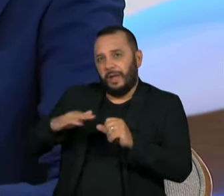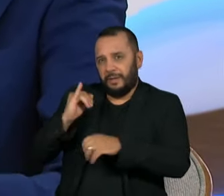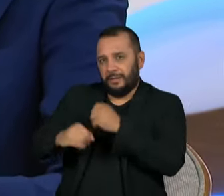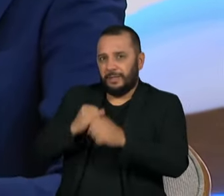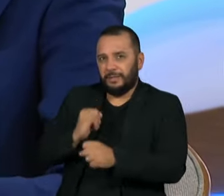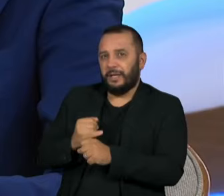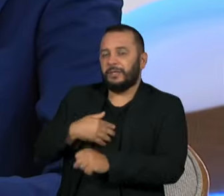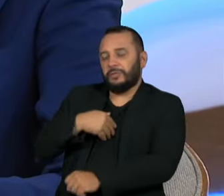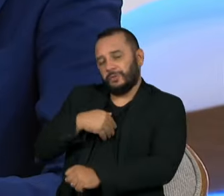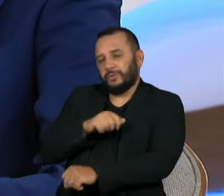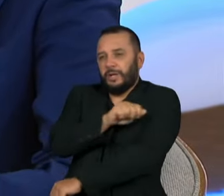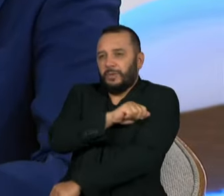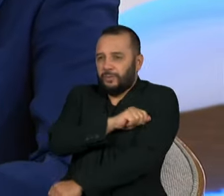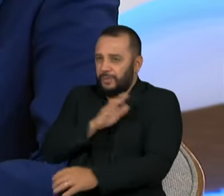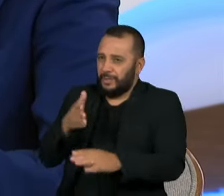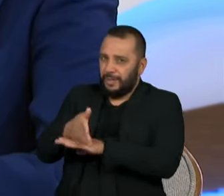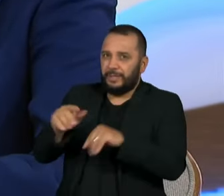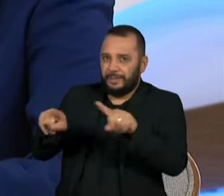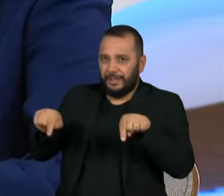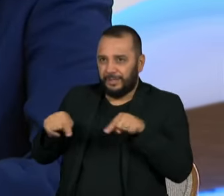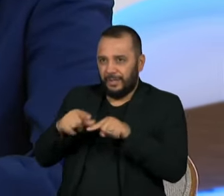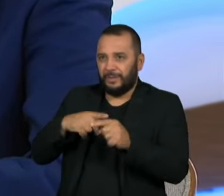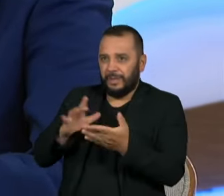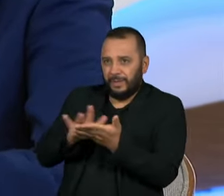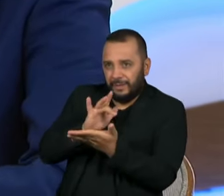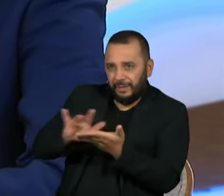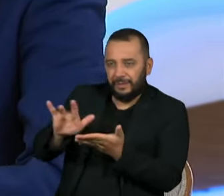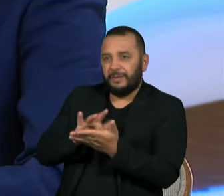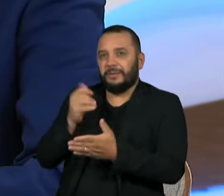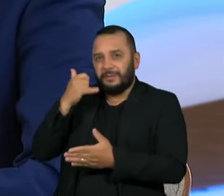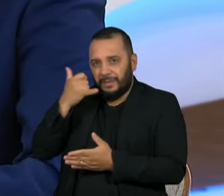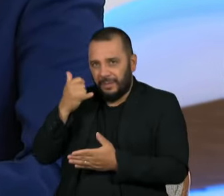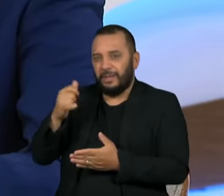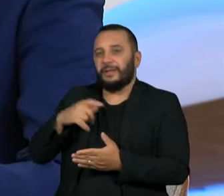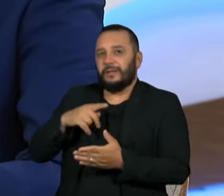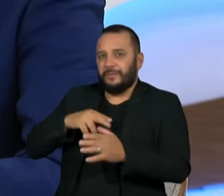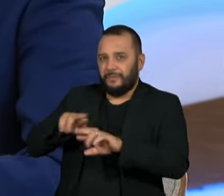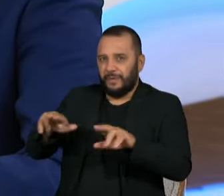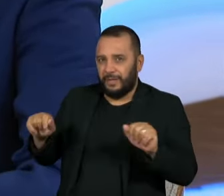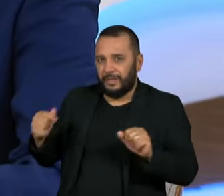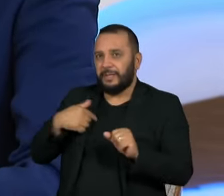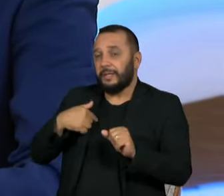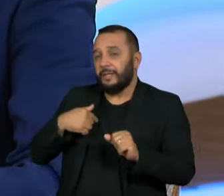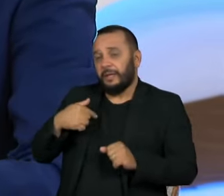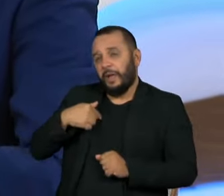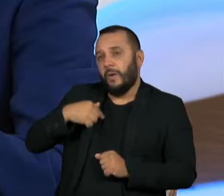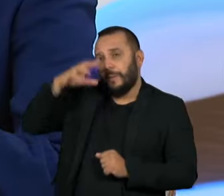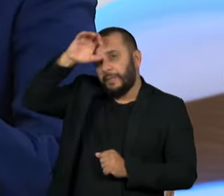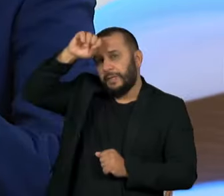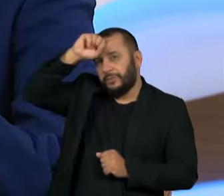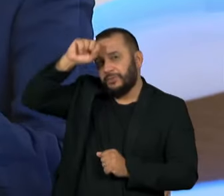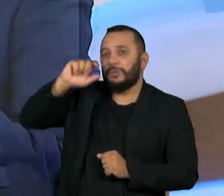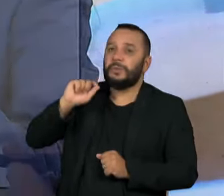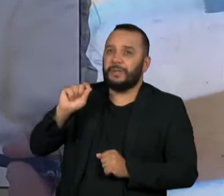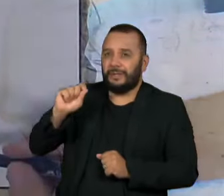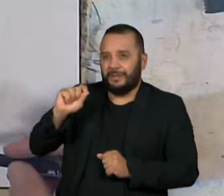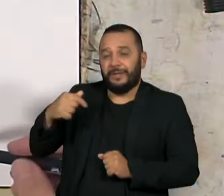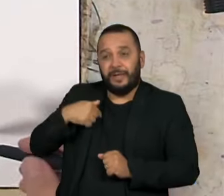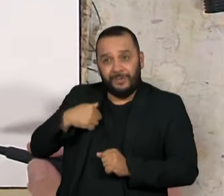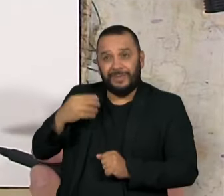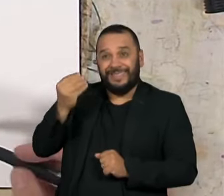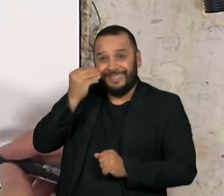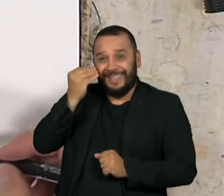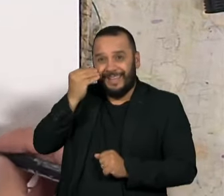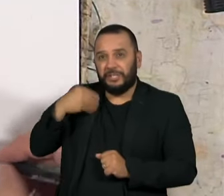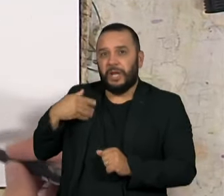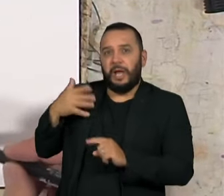In the digital age, students come to class with screens, and I've learned that however